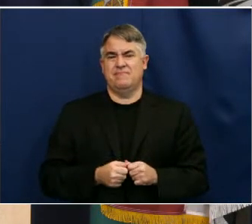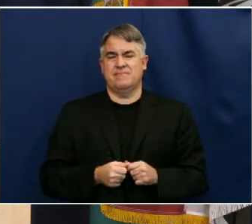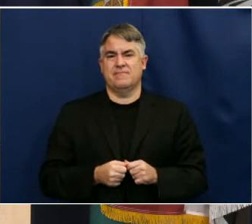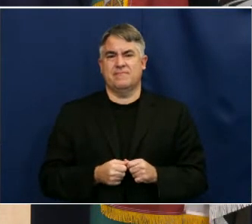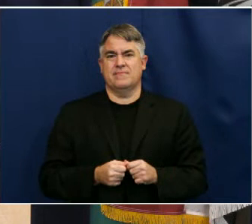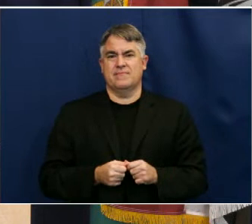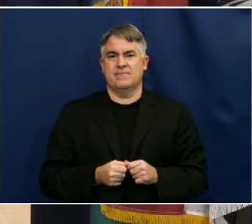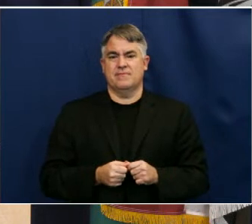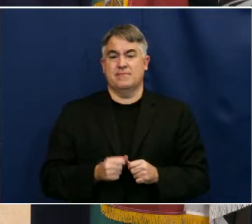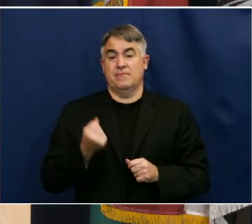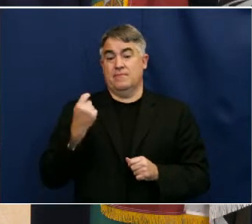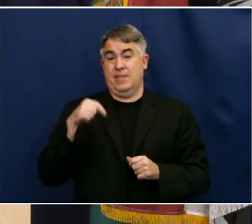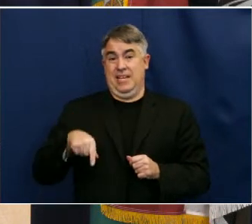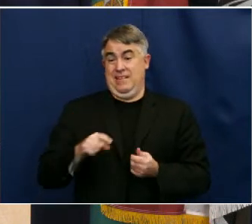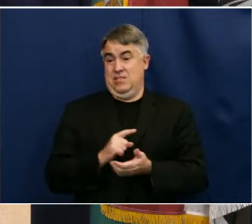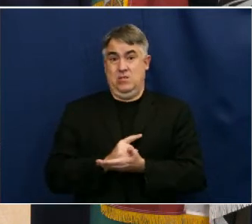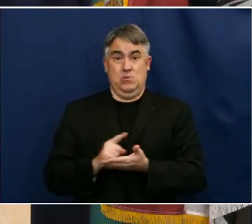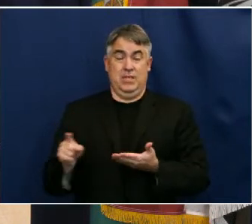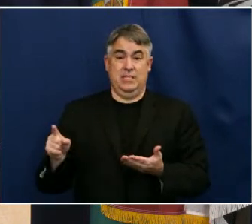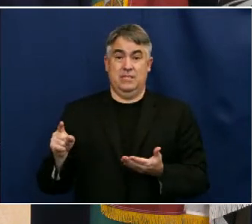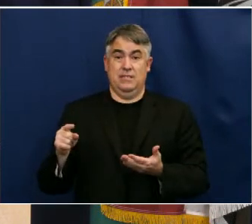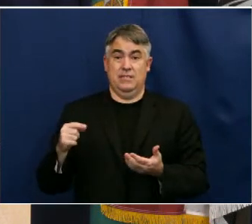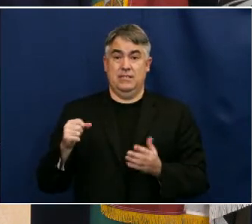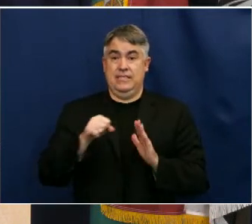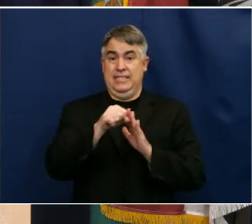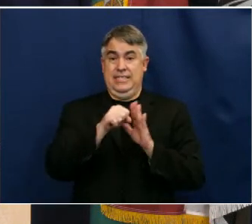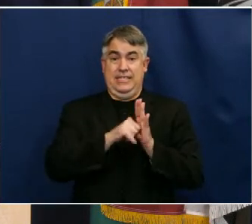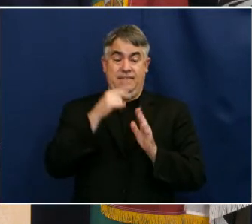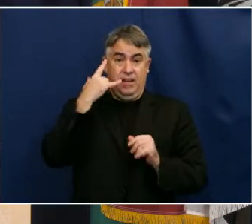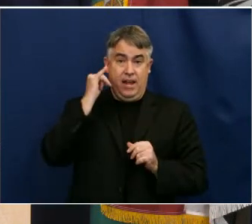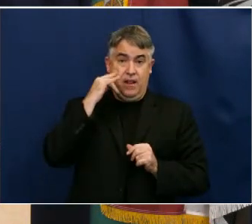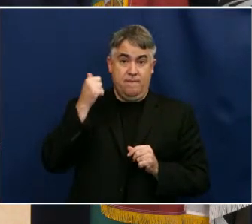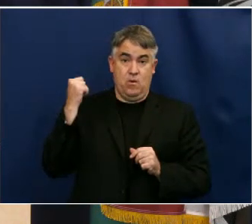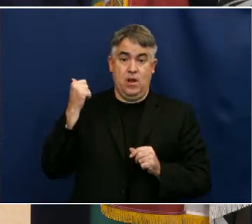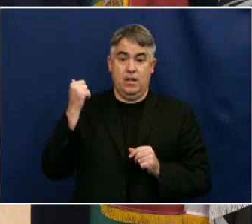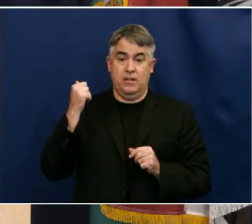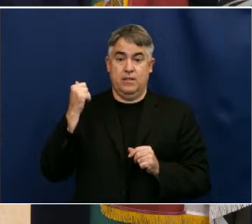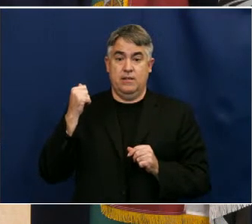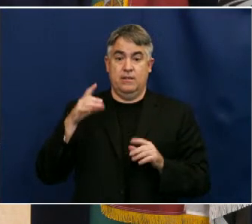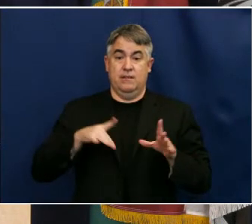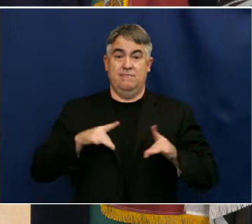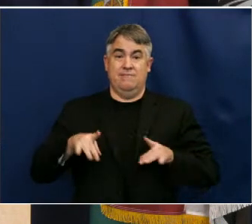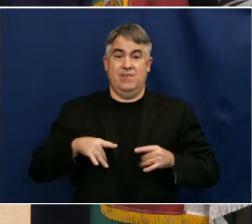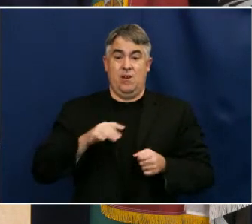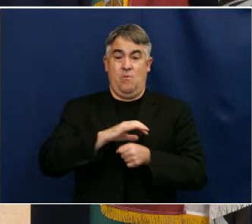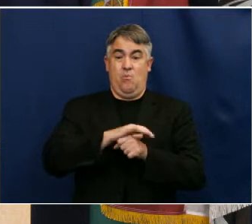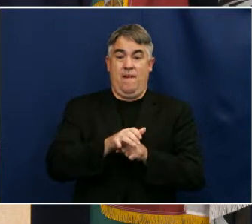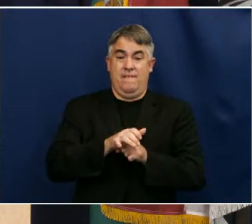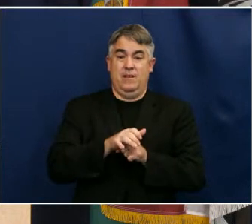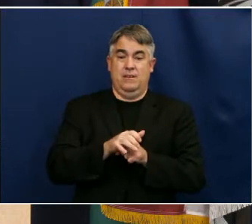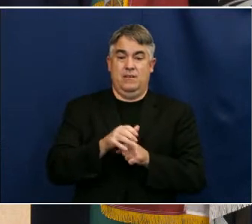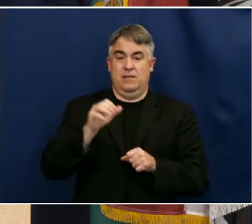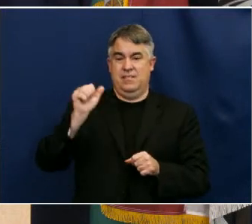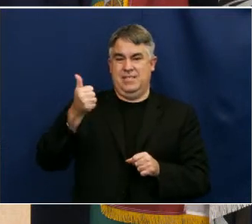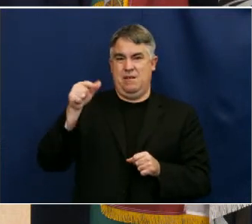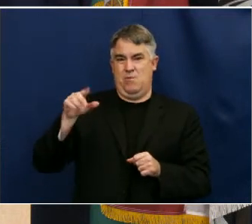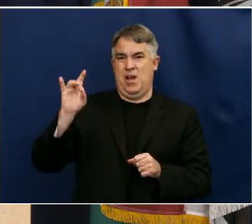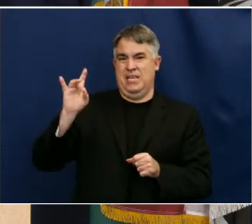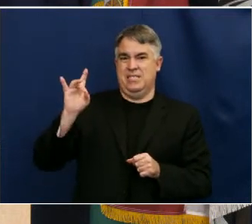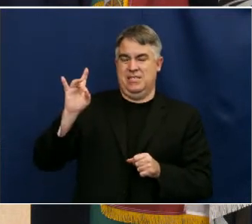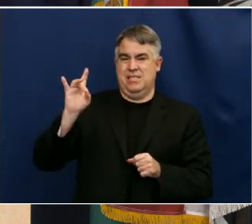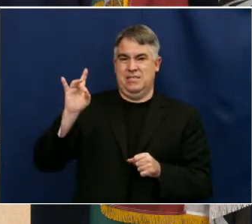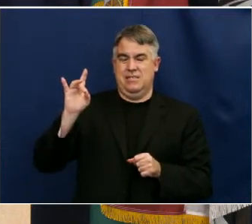state this week at 10.8, was not low enough to get us into the current red tier system, we do believe that there is